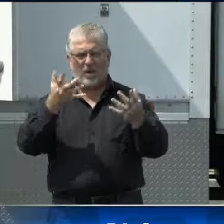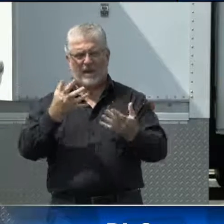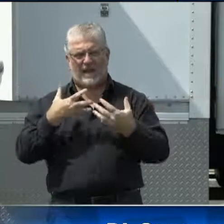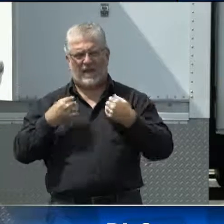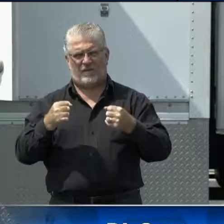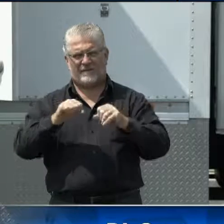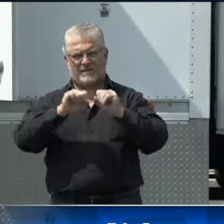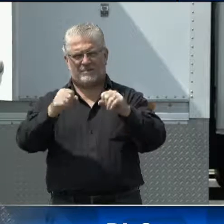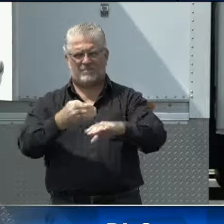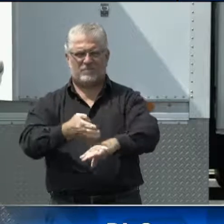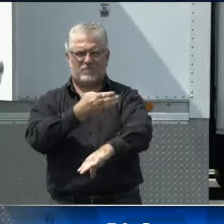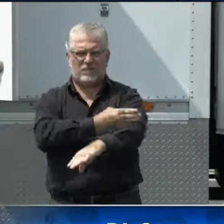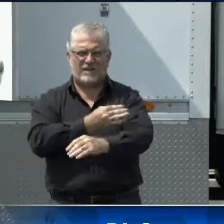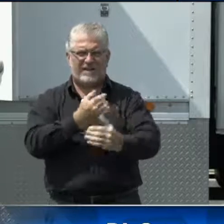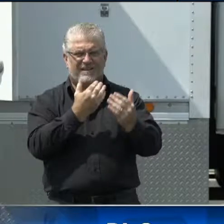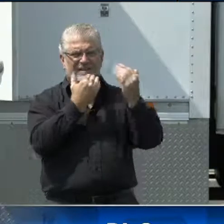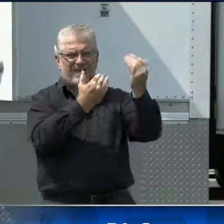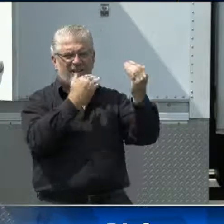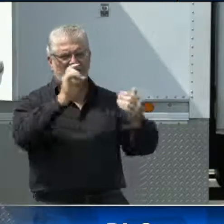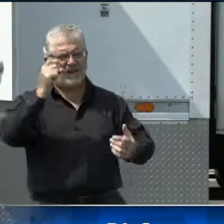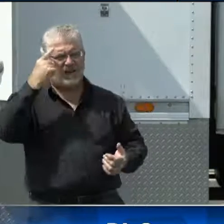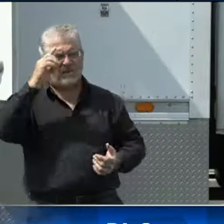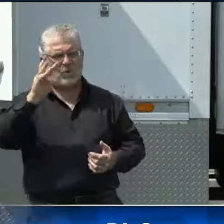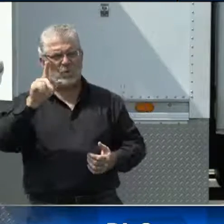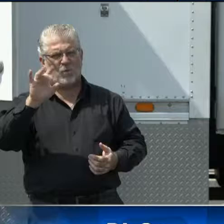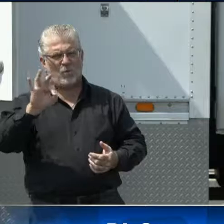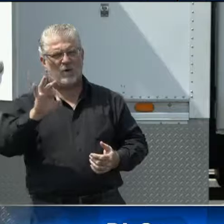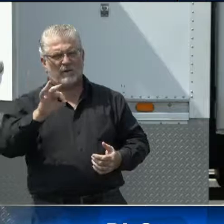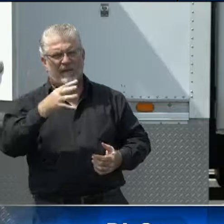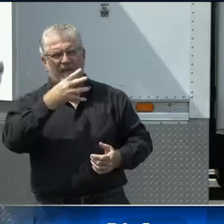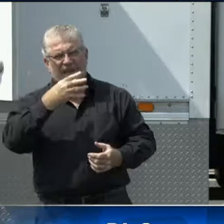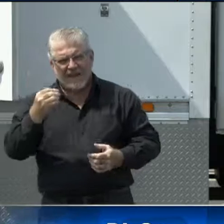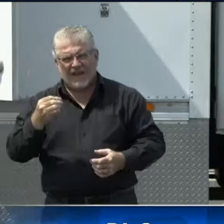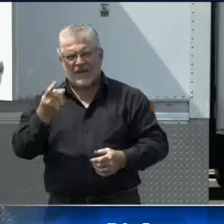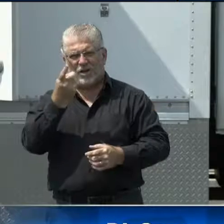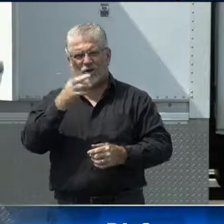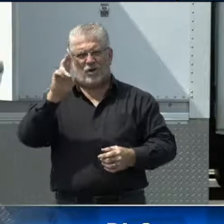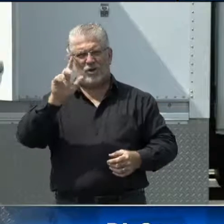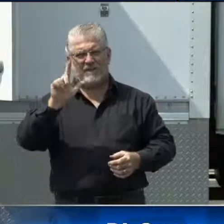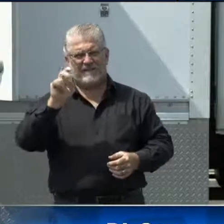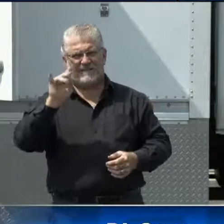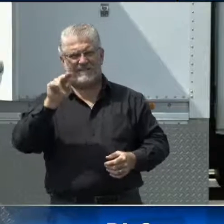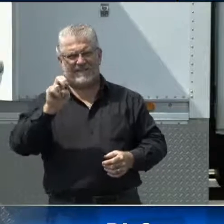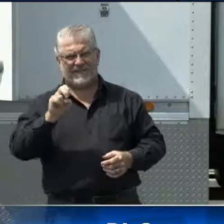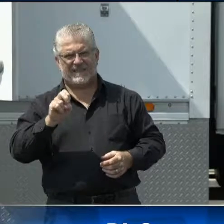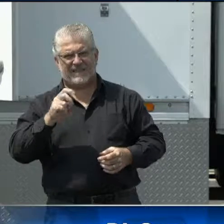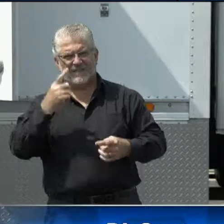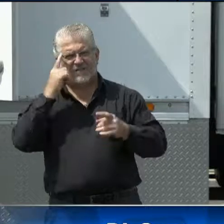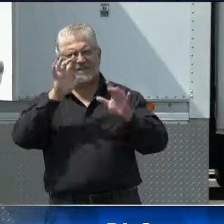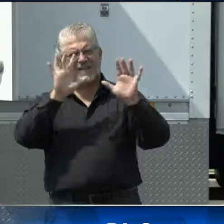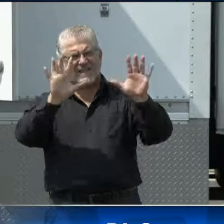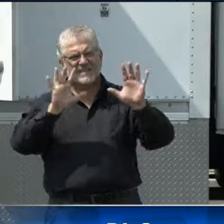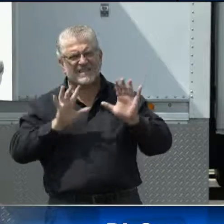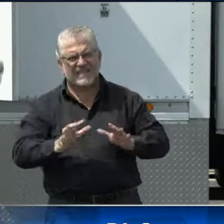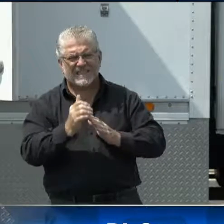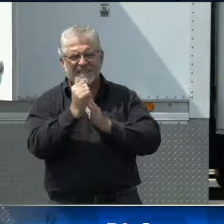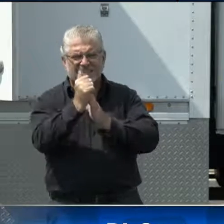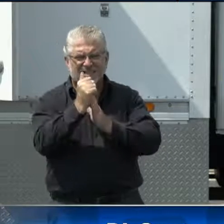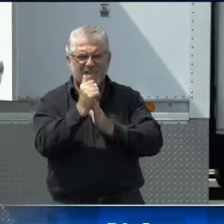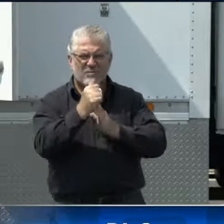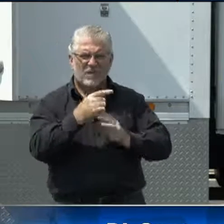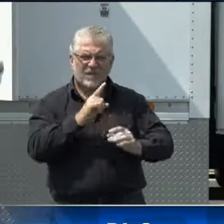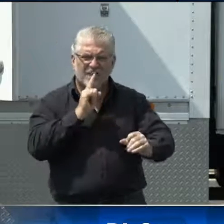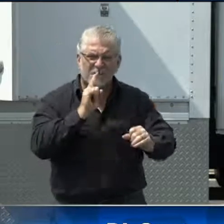Dr. Levine for their outstanding leadership during this time and for their commitment to health equity